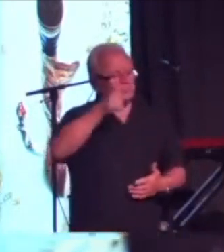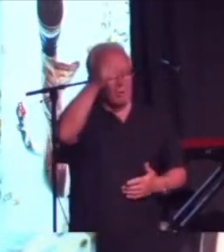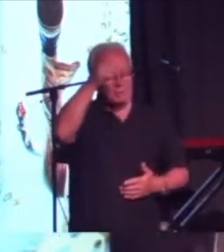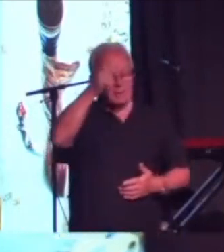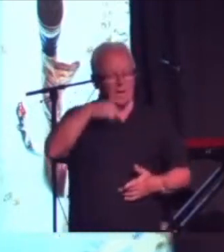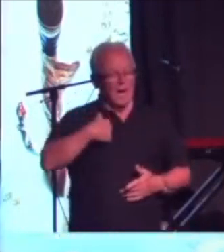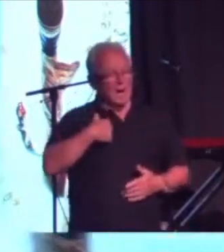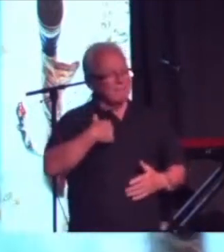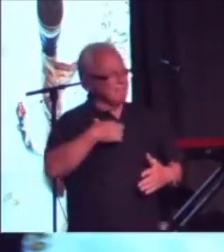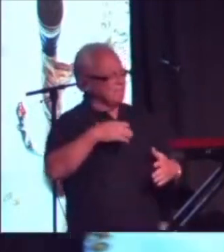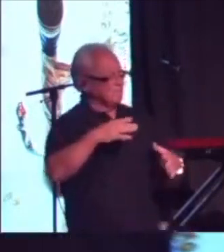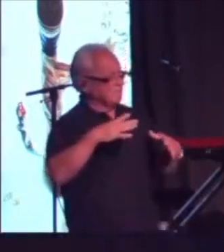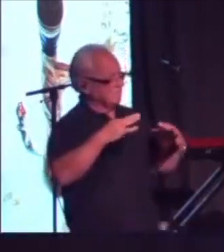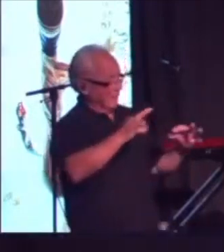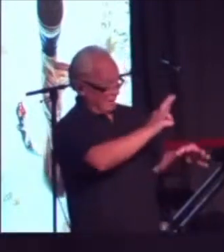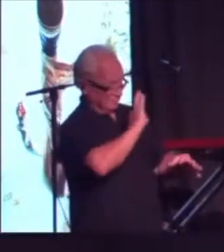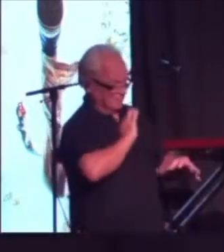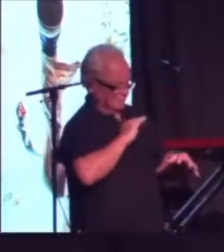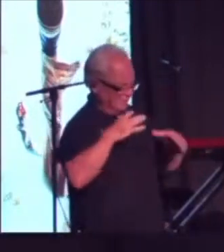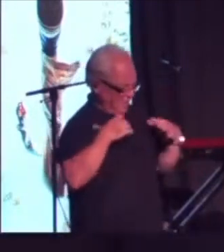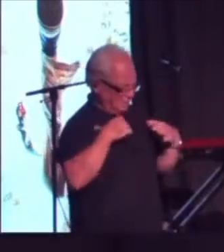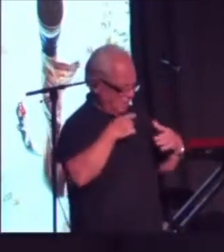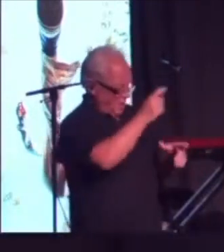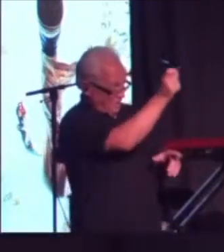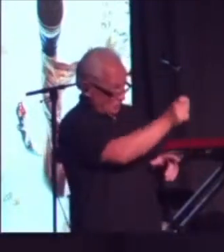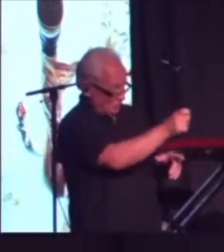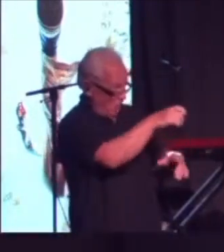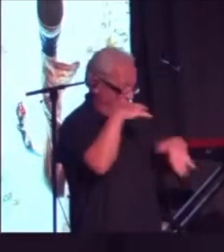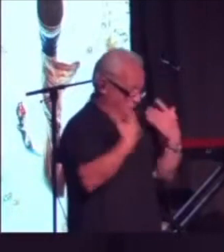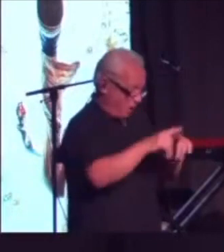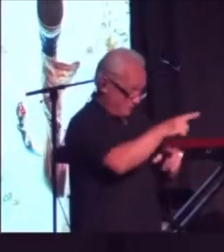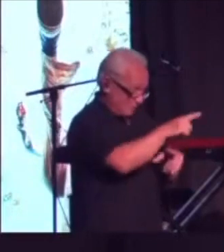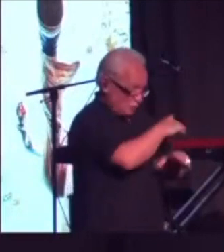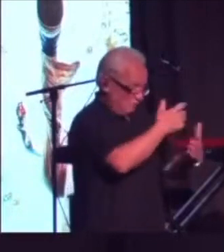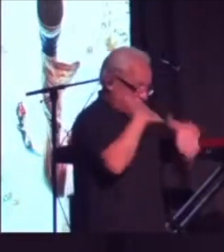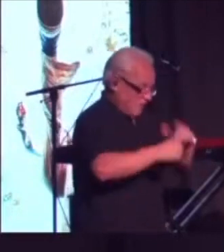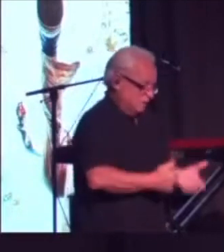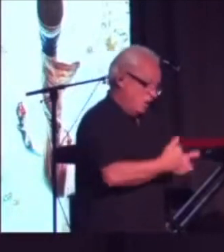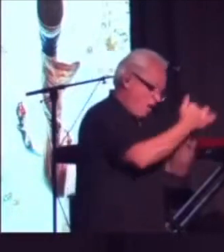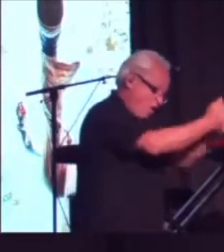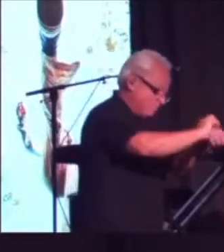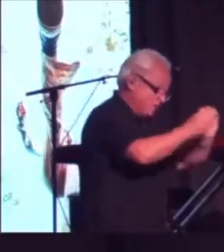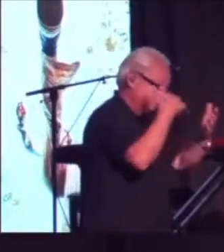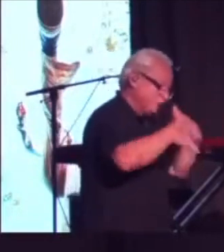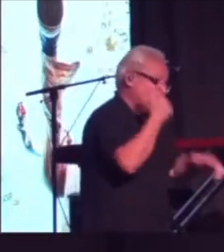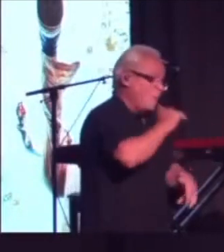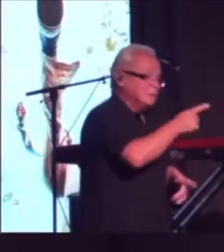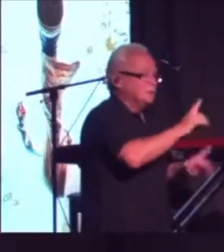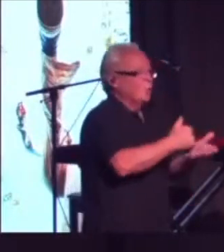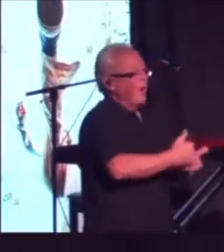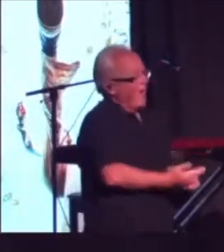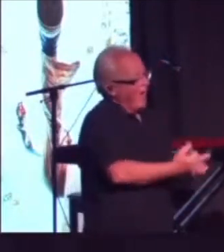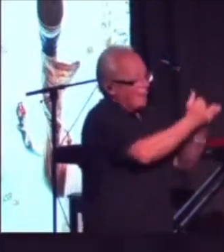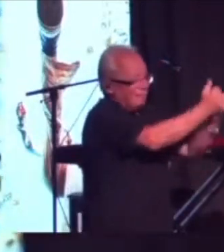their pain, but for their progress? Not for the sake of doing it, not for their pain, but for their progress. Proverbs